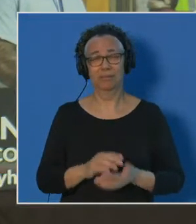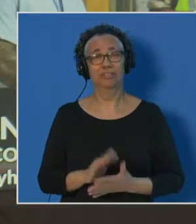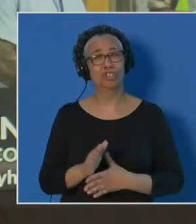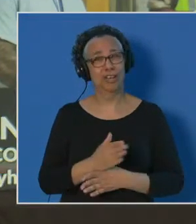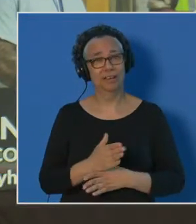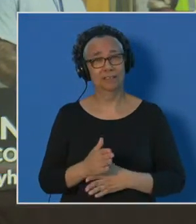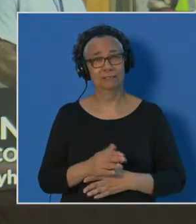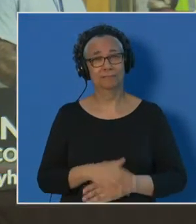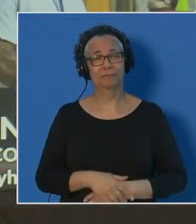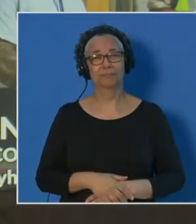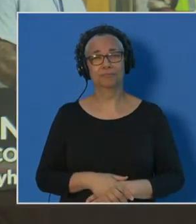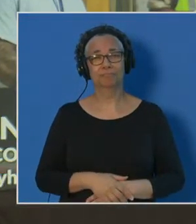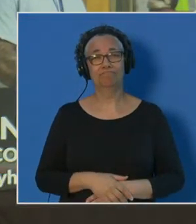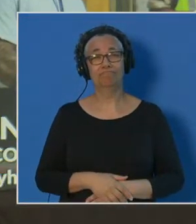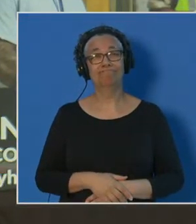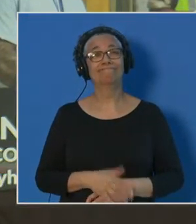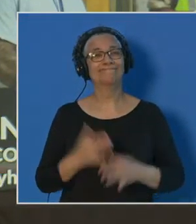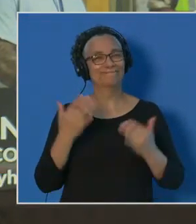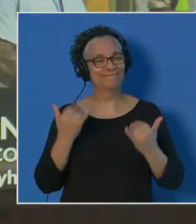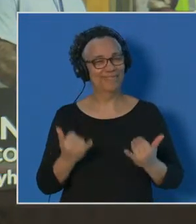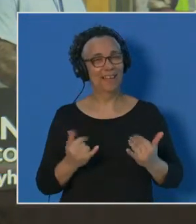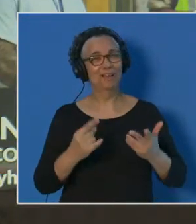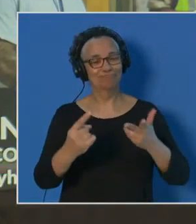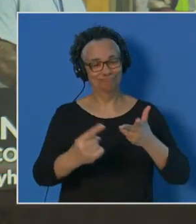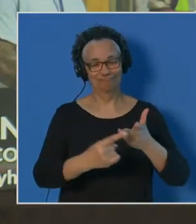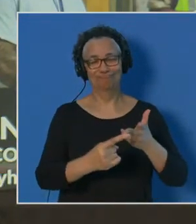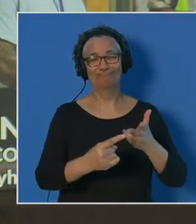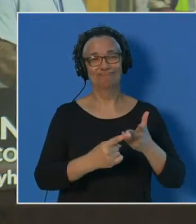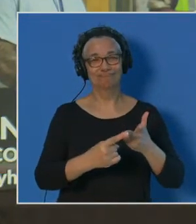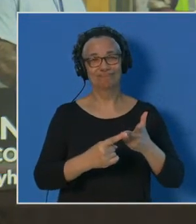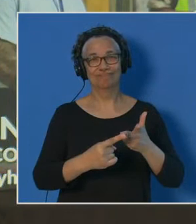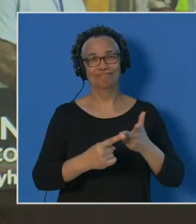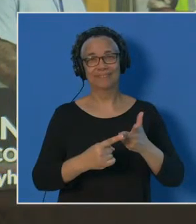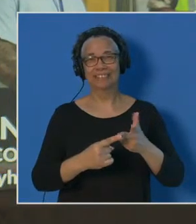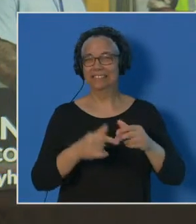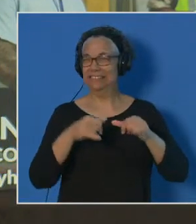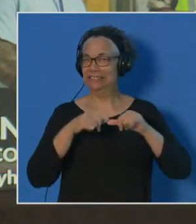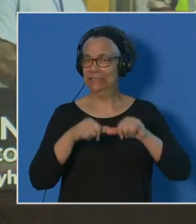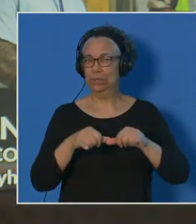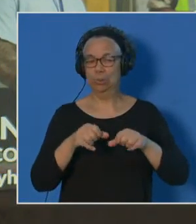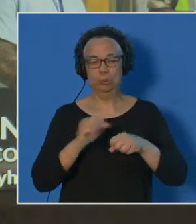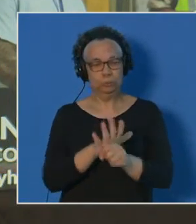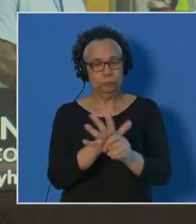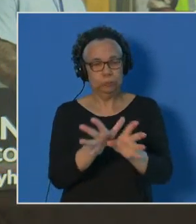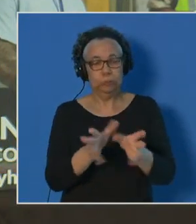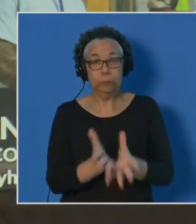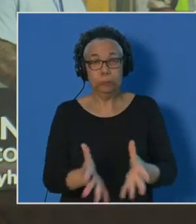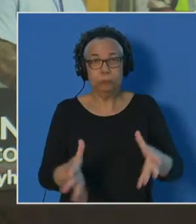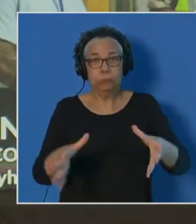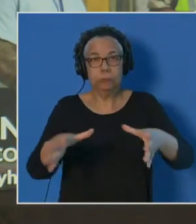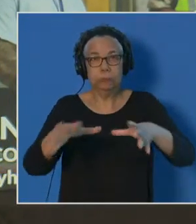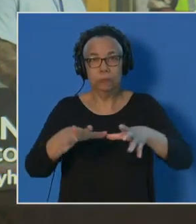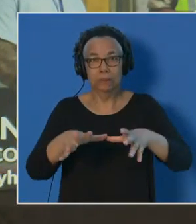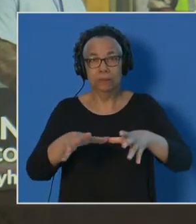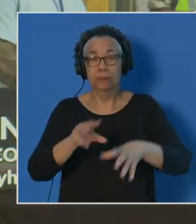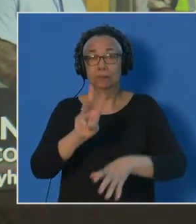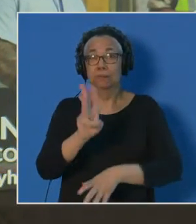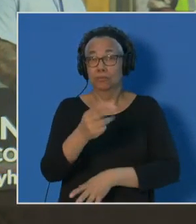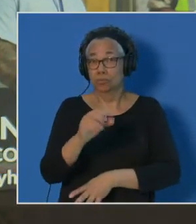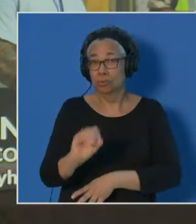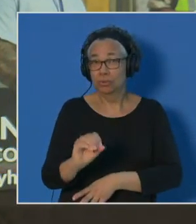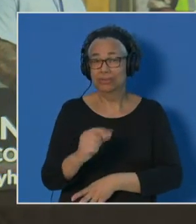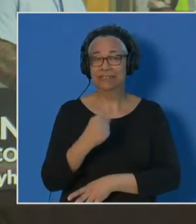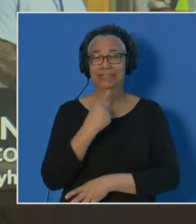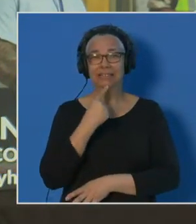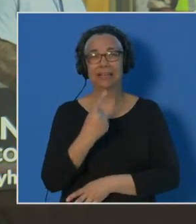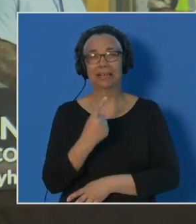We are in phase 3, but there is still a global pandemic. The World Health Organization